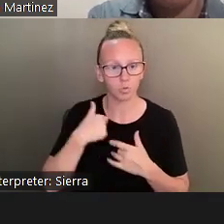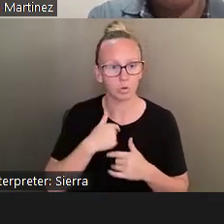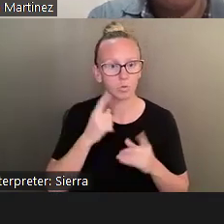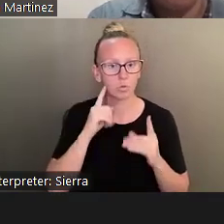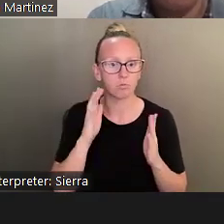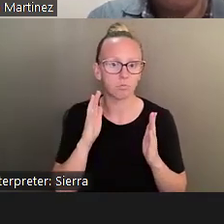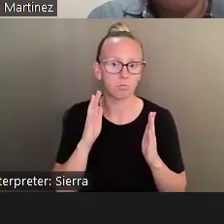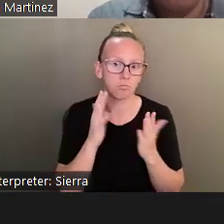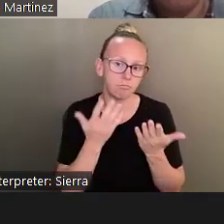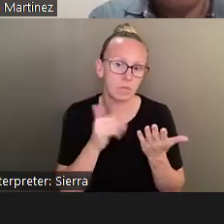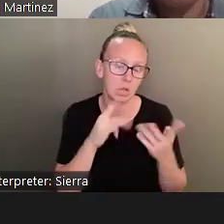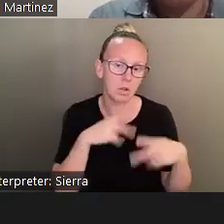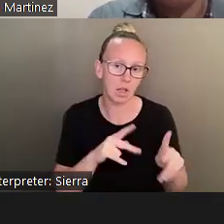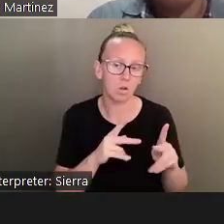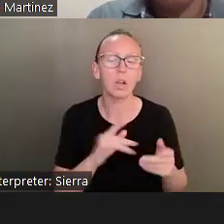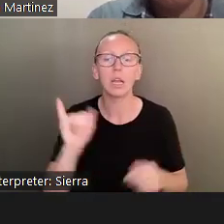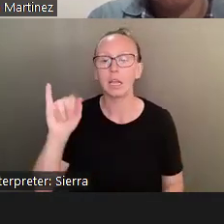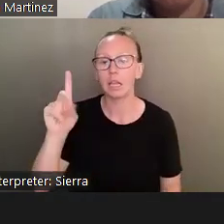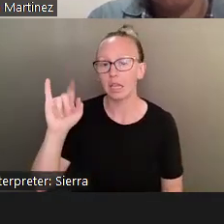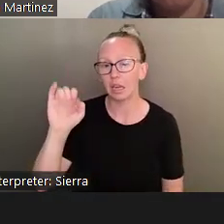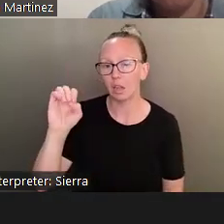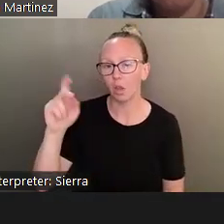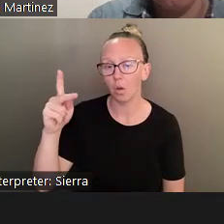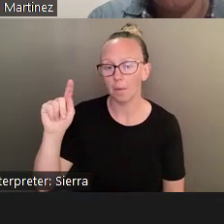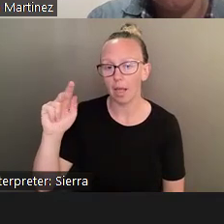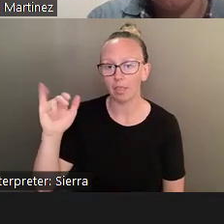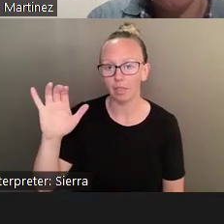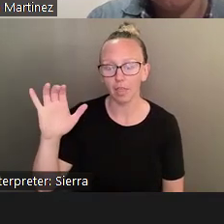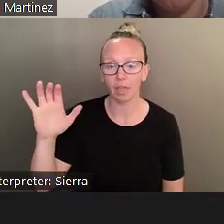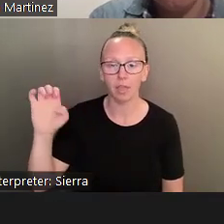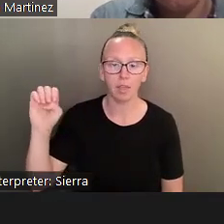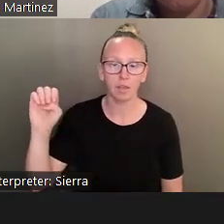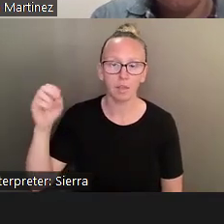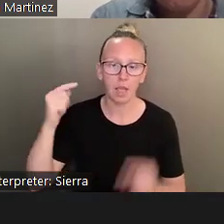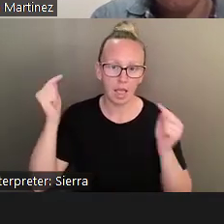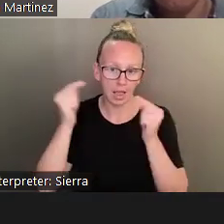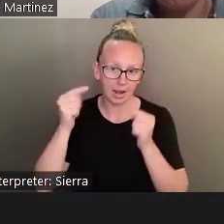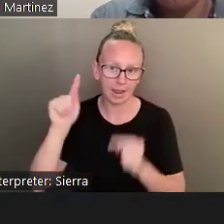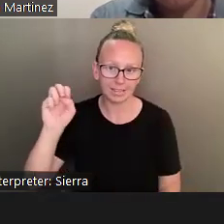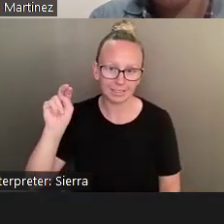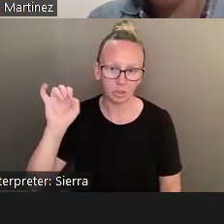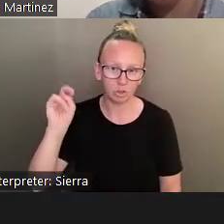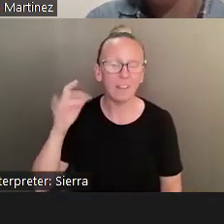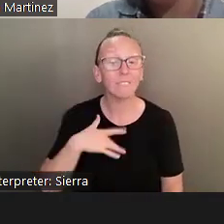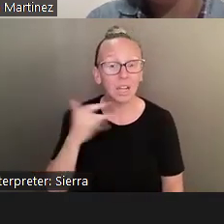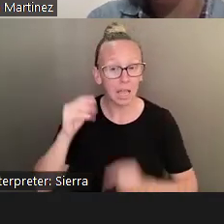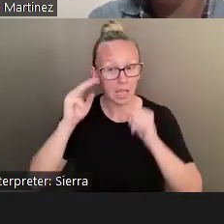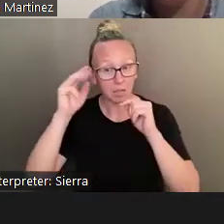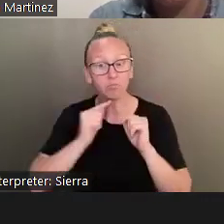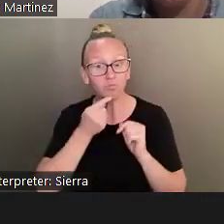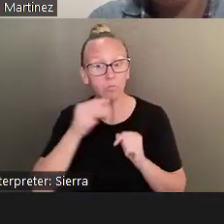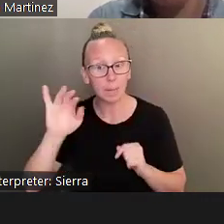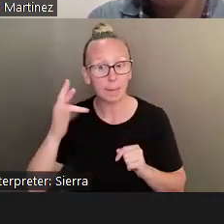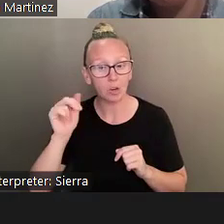bad news. Idiopathic intracranial hypertension, which basically feel a lot like migraine, but aren't migraine optic nerves and cause